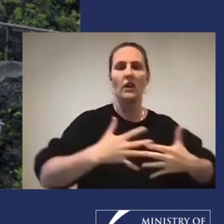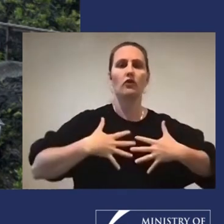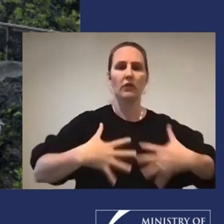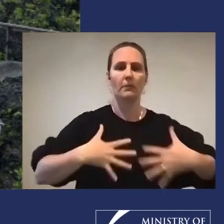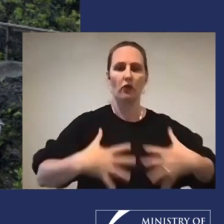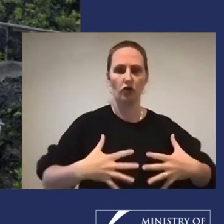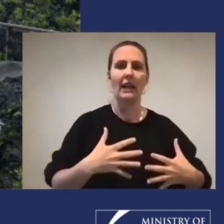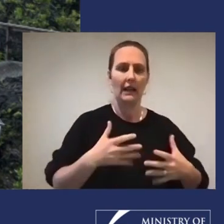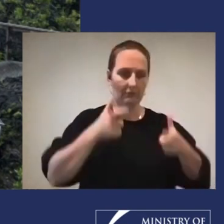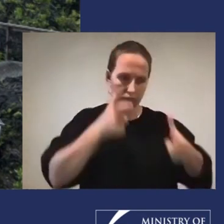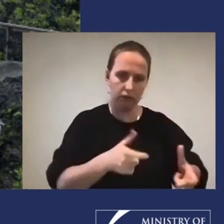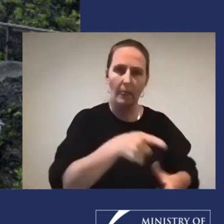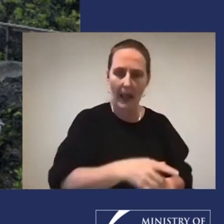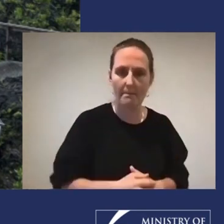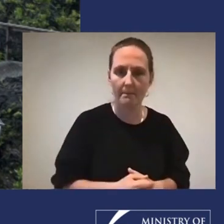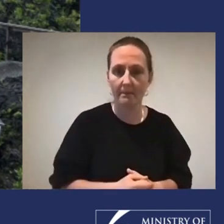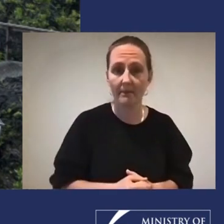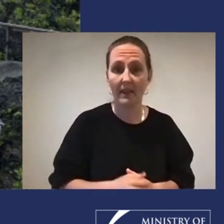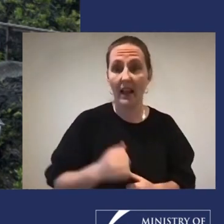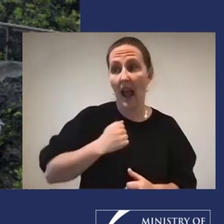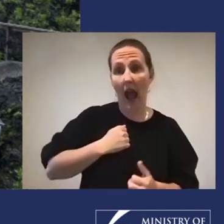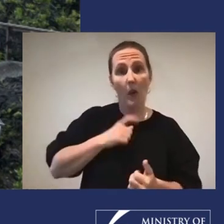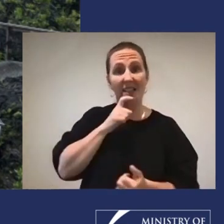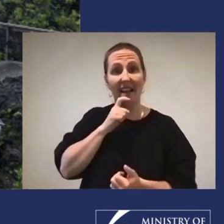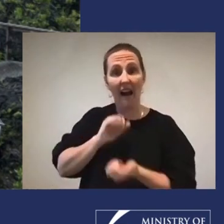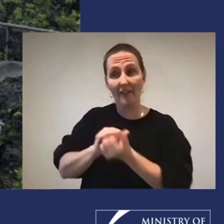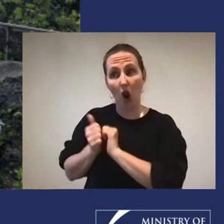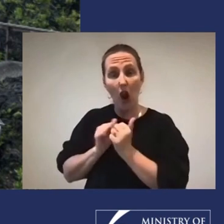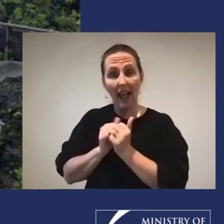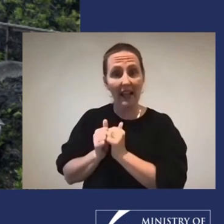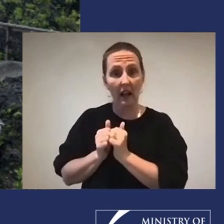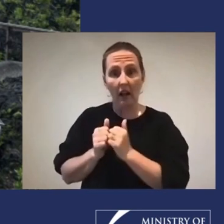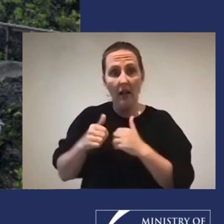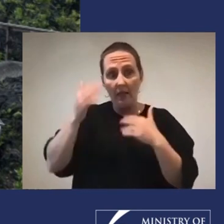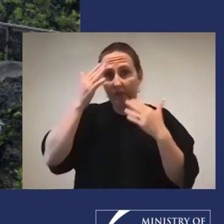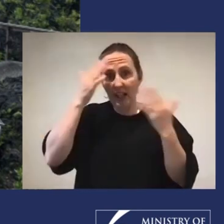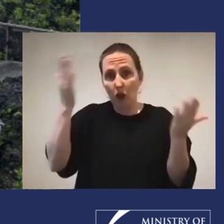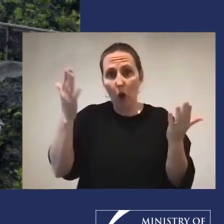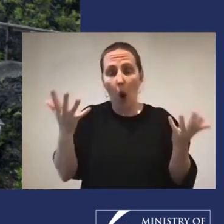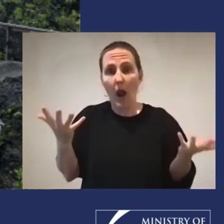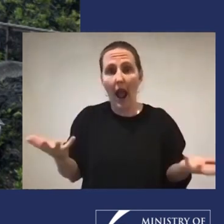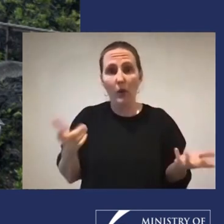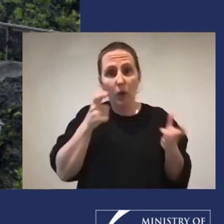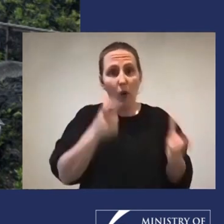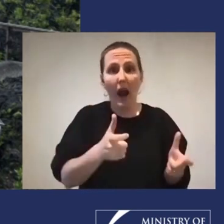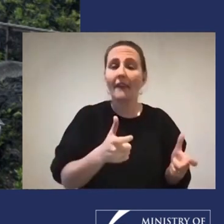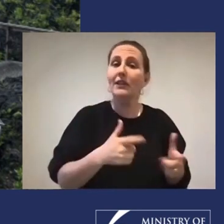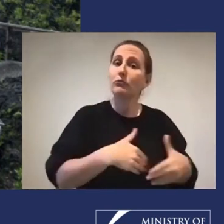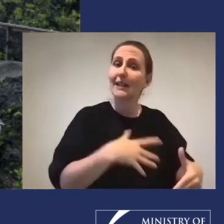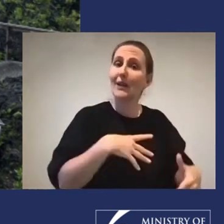know, are not, they don't look after pregnant women on a regular basis like we do.